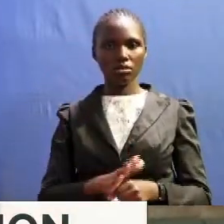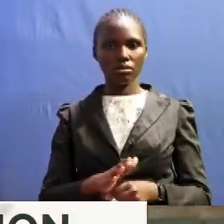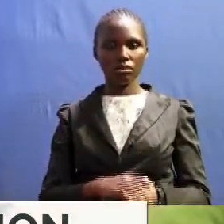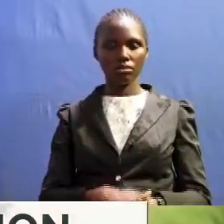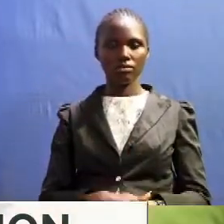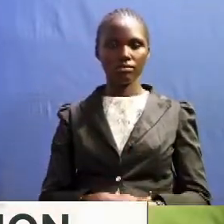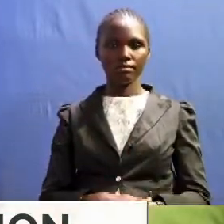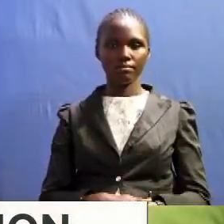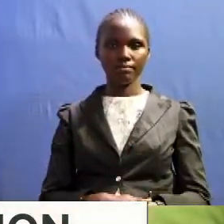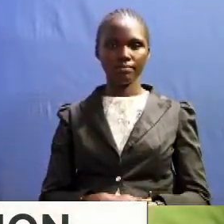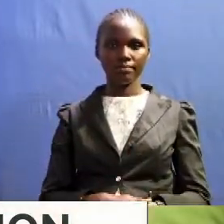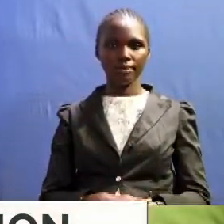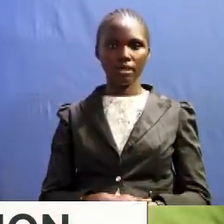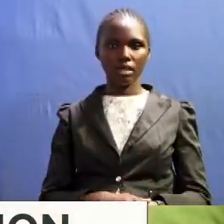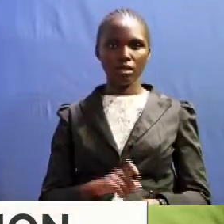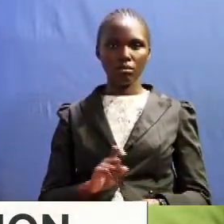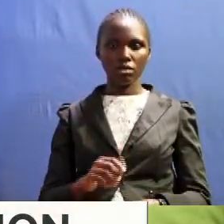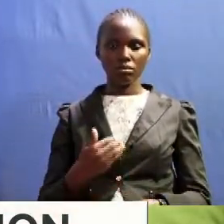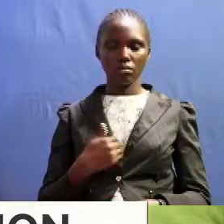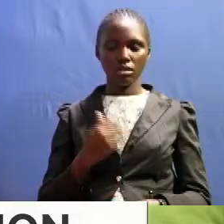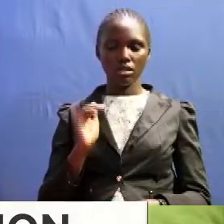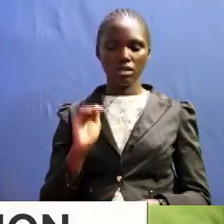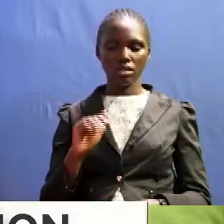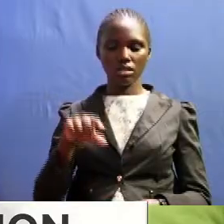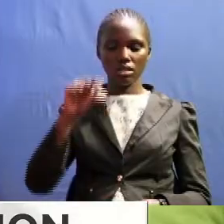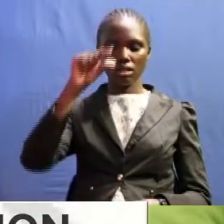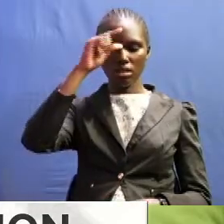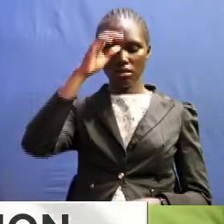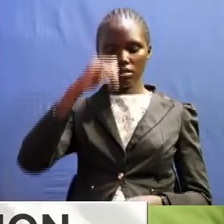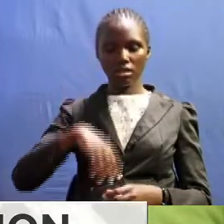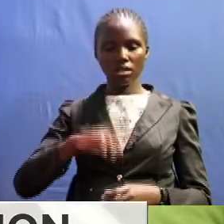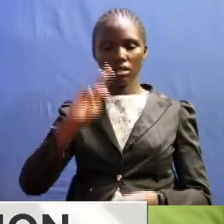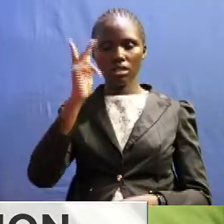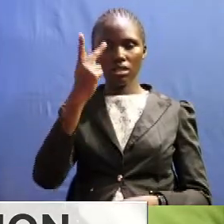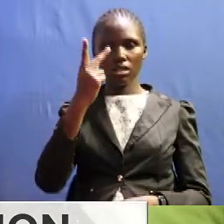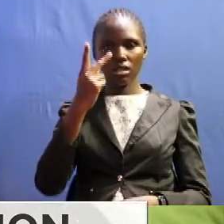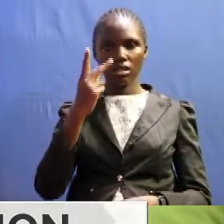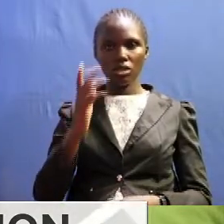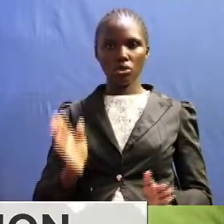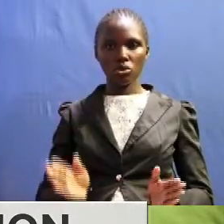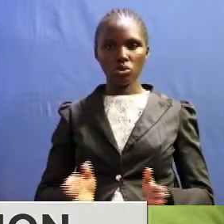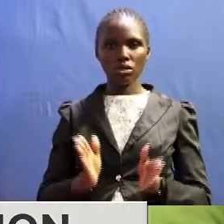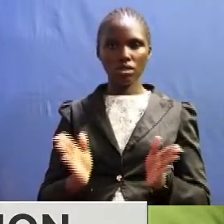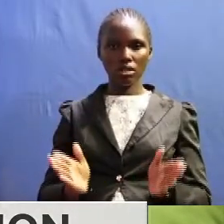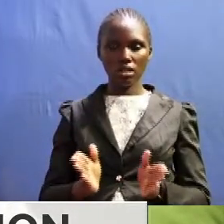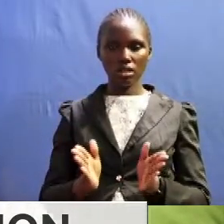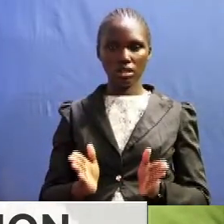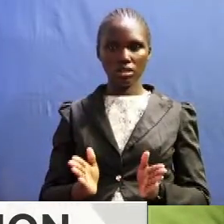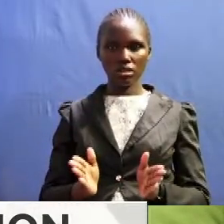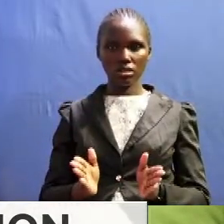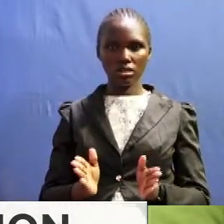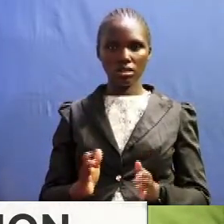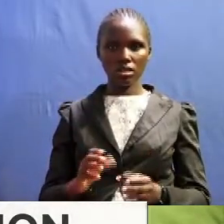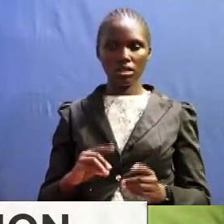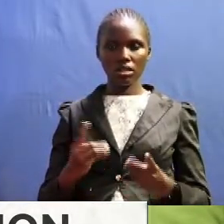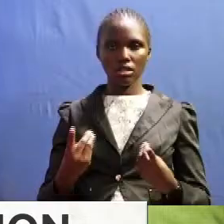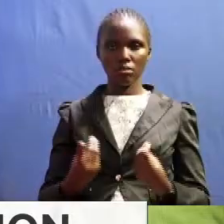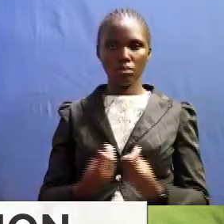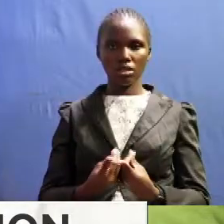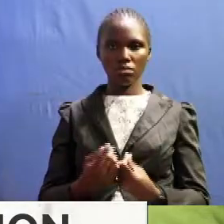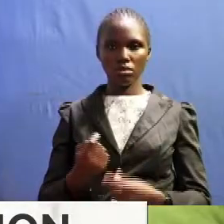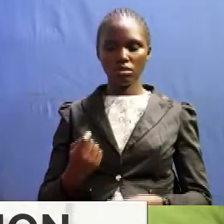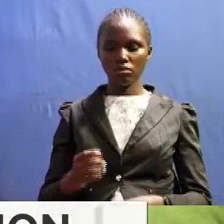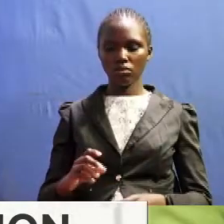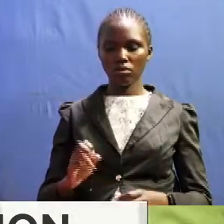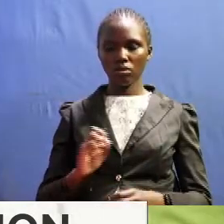unemployment. I want to urge our government in Kenya to embrace the cosmetology courses and also to support